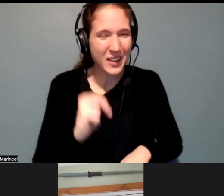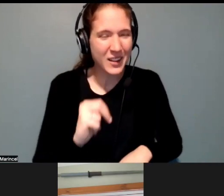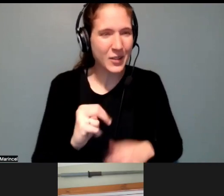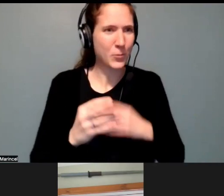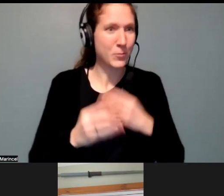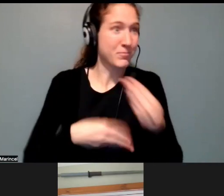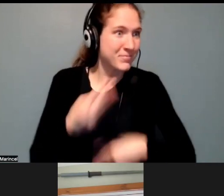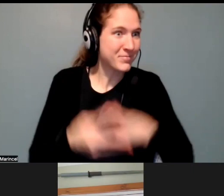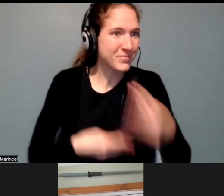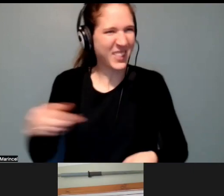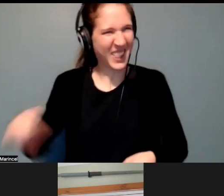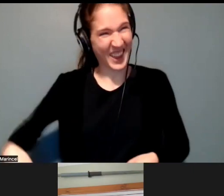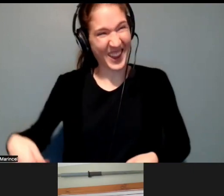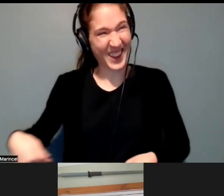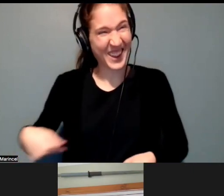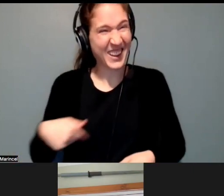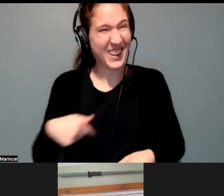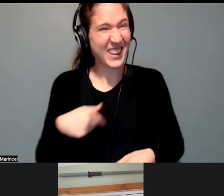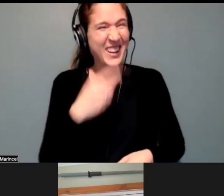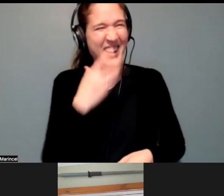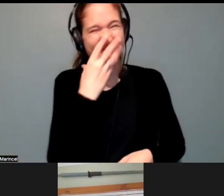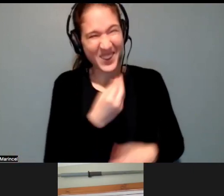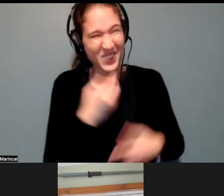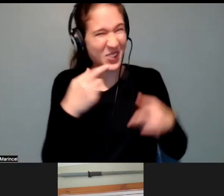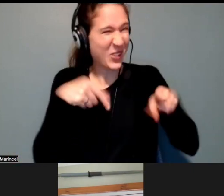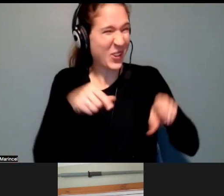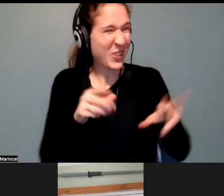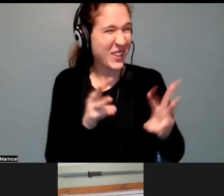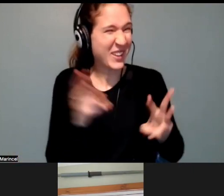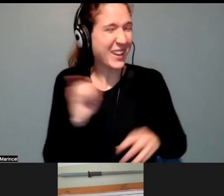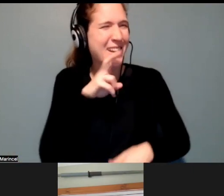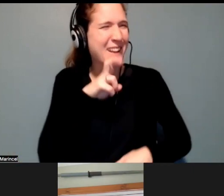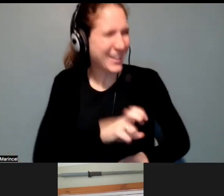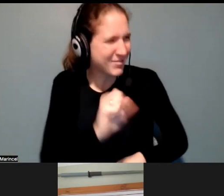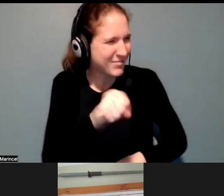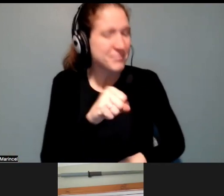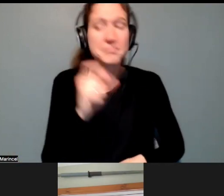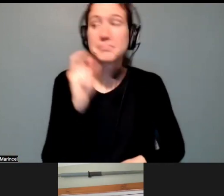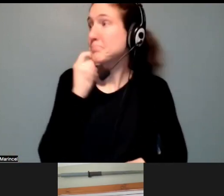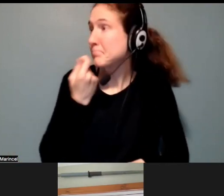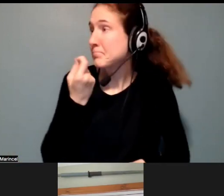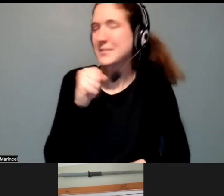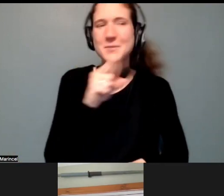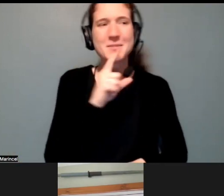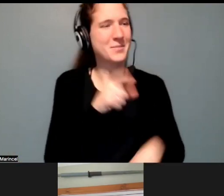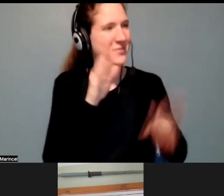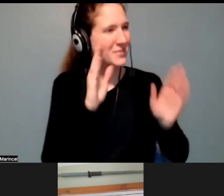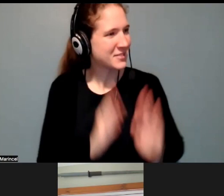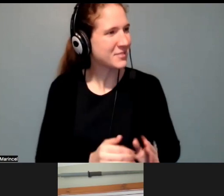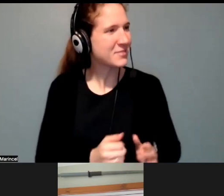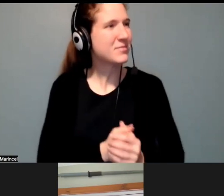huh. That's Yep. neat. Yeah, they're pretty amazing.